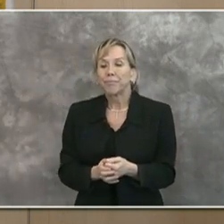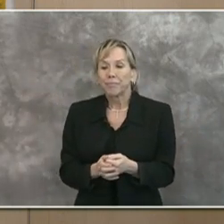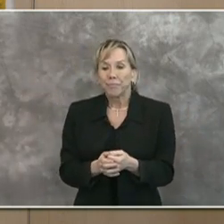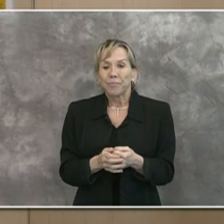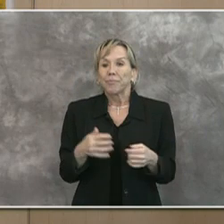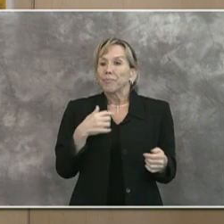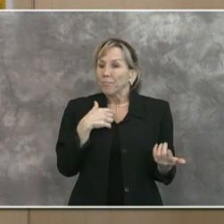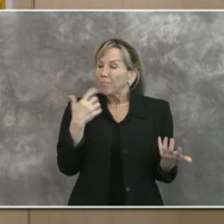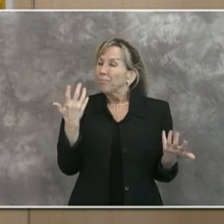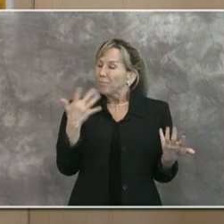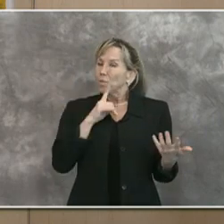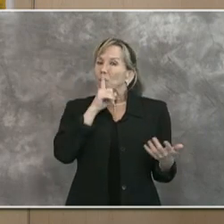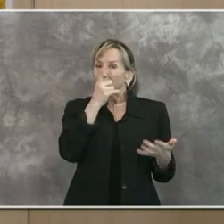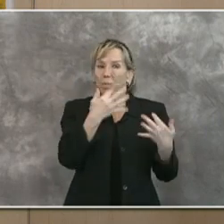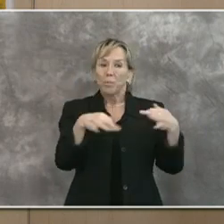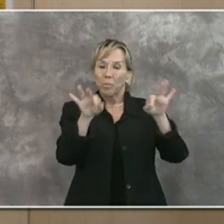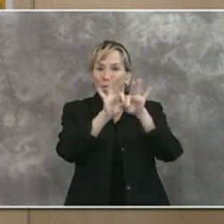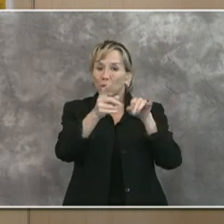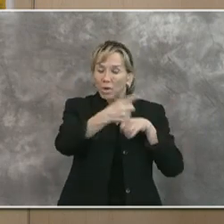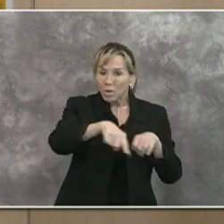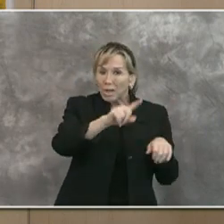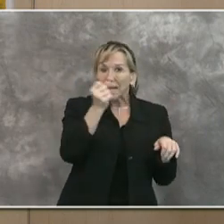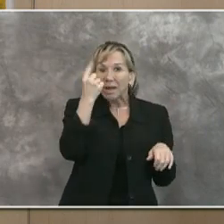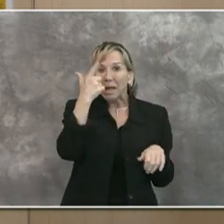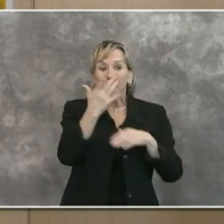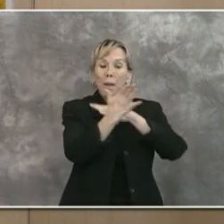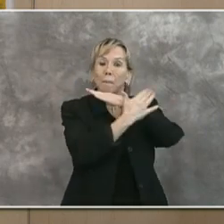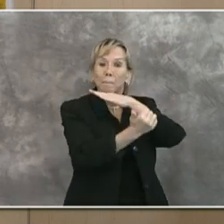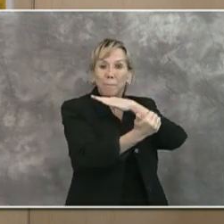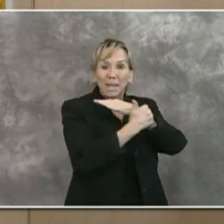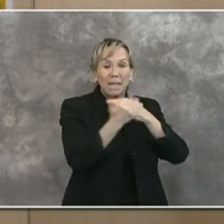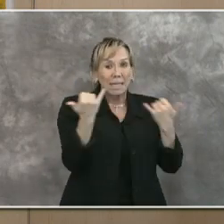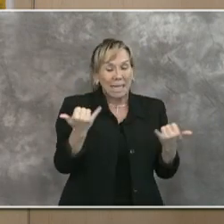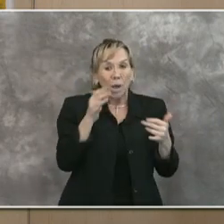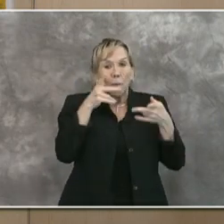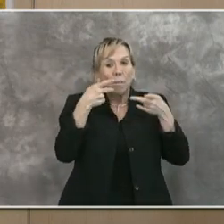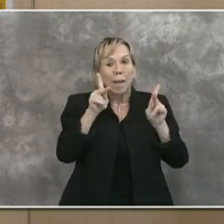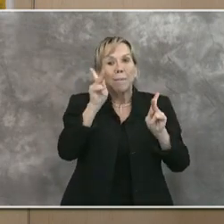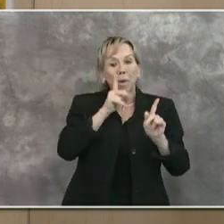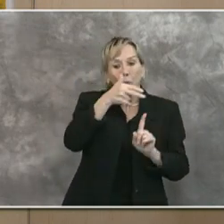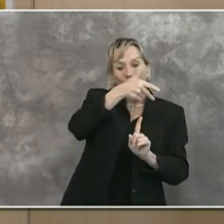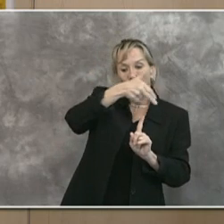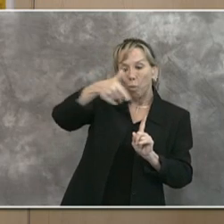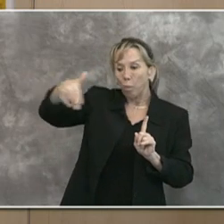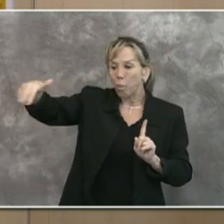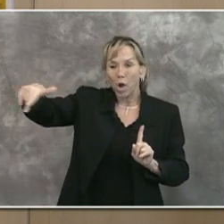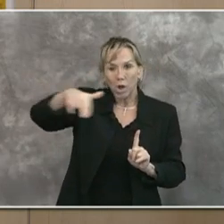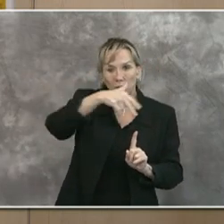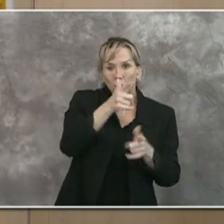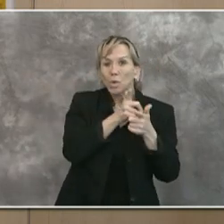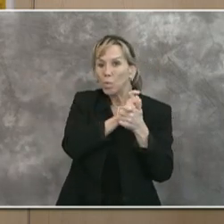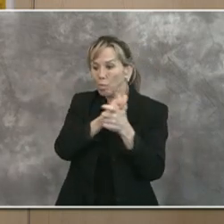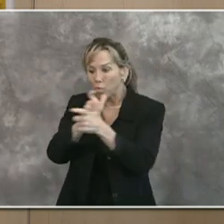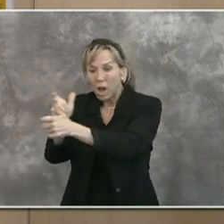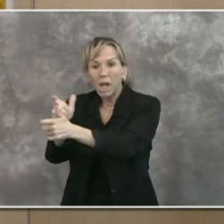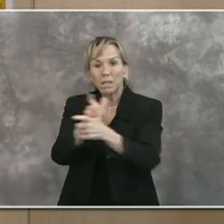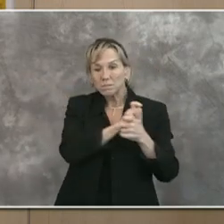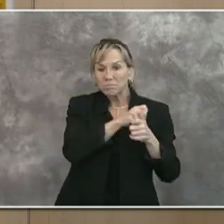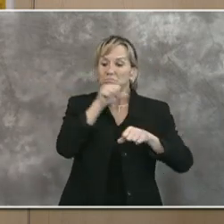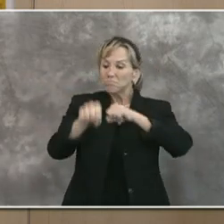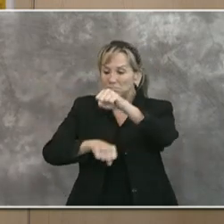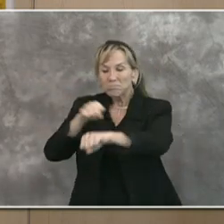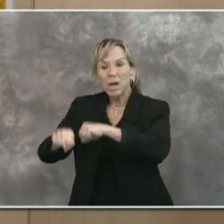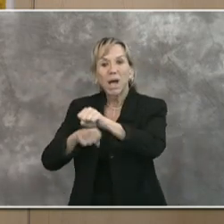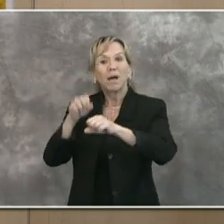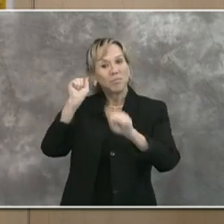understand that our beaches allow people to walk, run, bike, or horse ride, depending